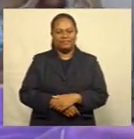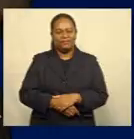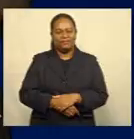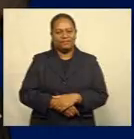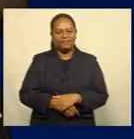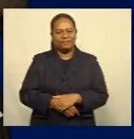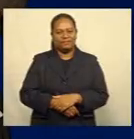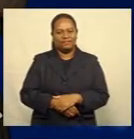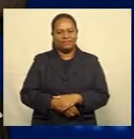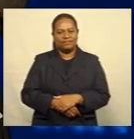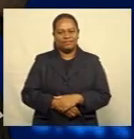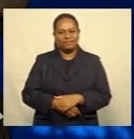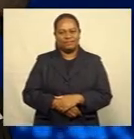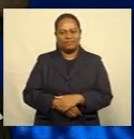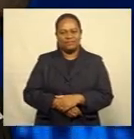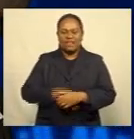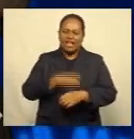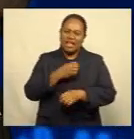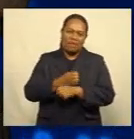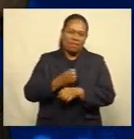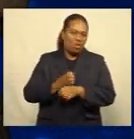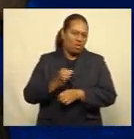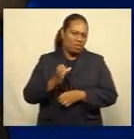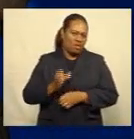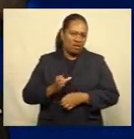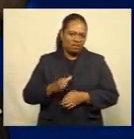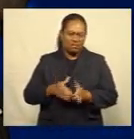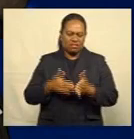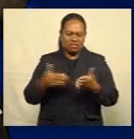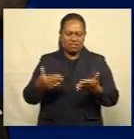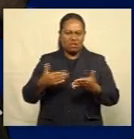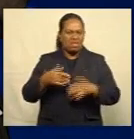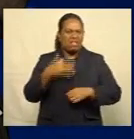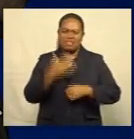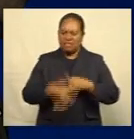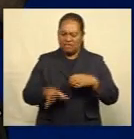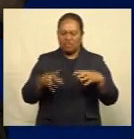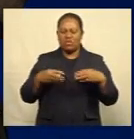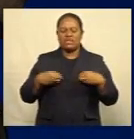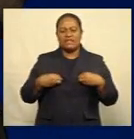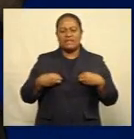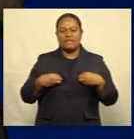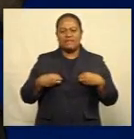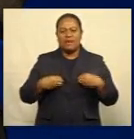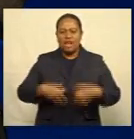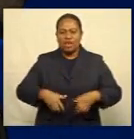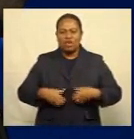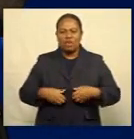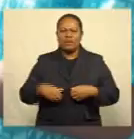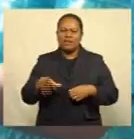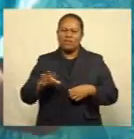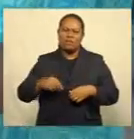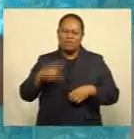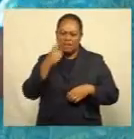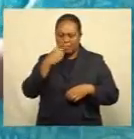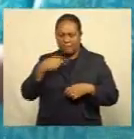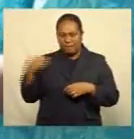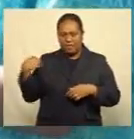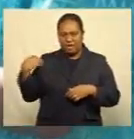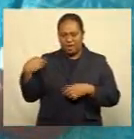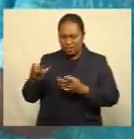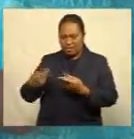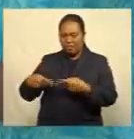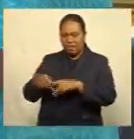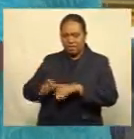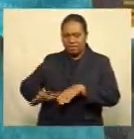News. The Employment Ministry has not received any complaints from workers in the confinement areas. Minister Praveen Kumar says